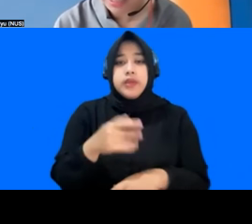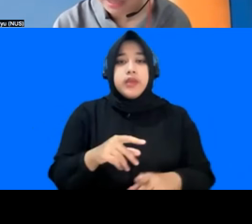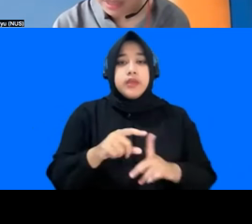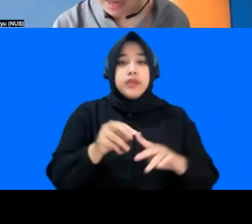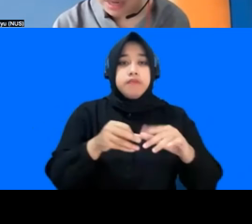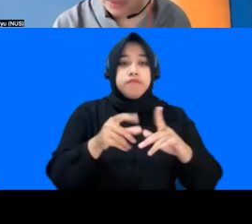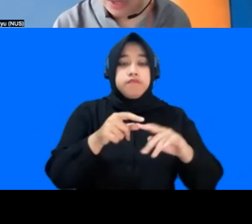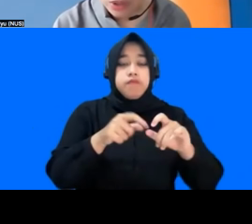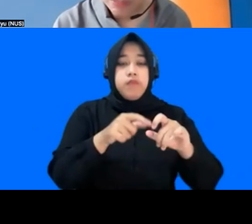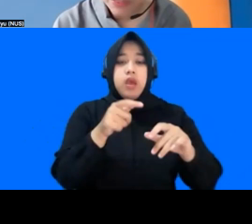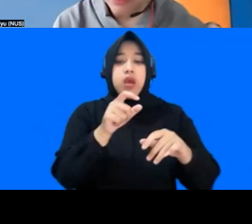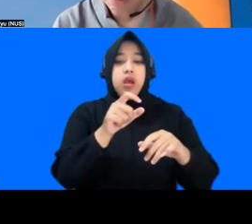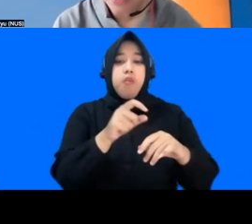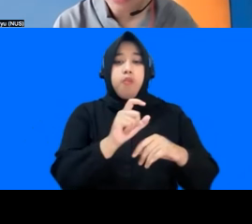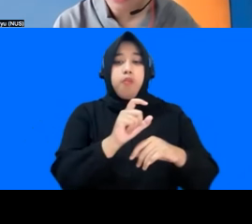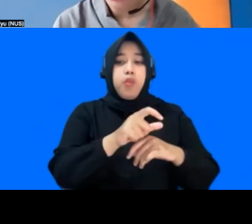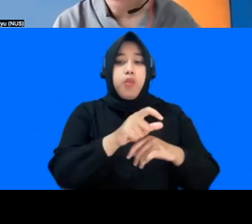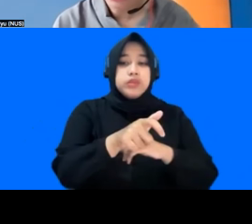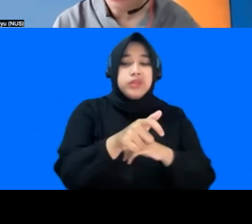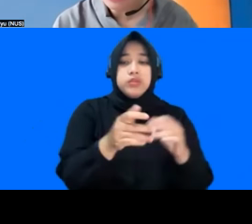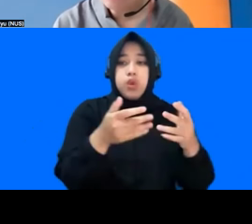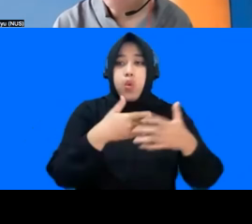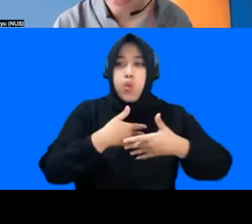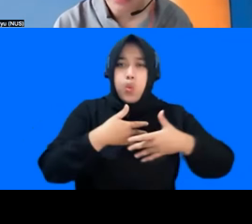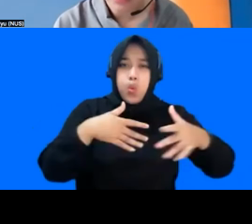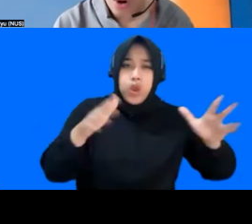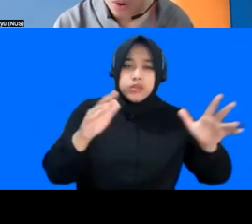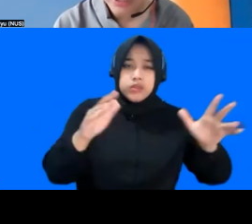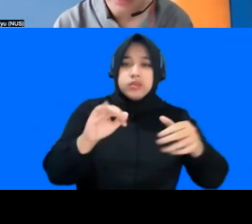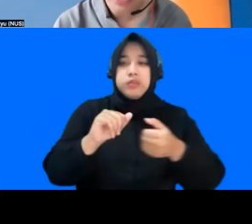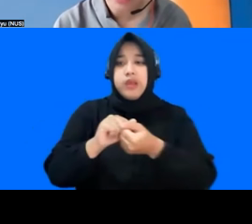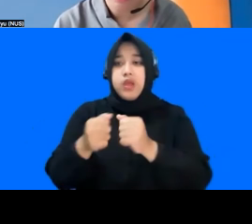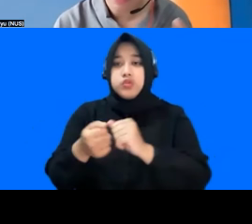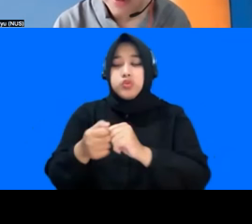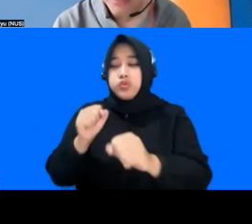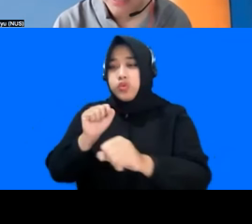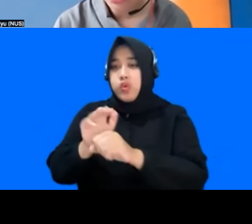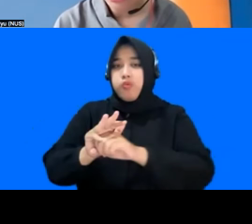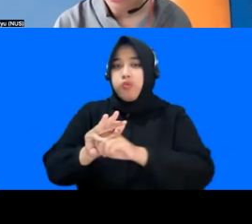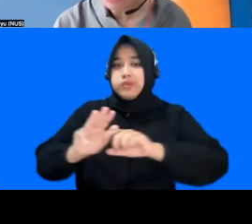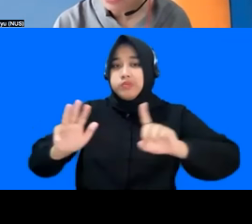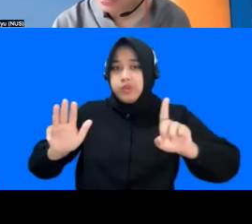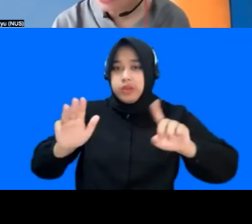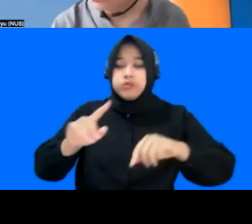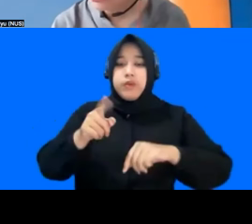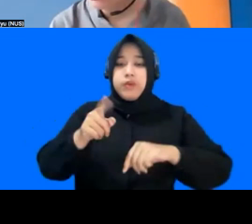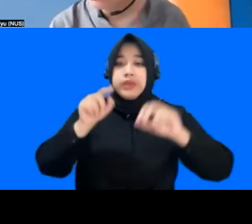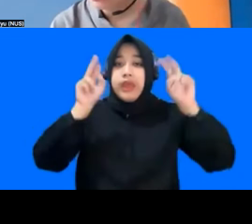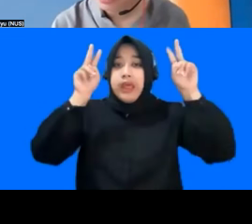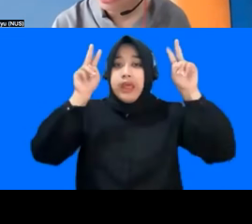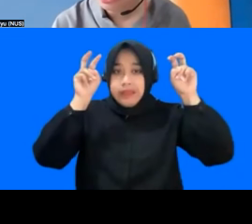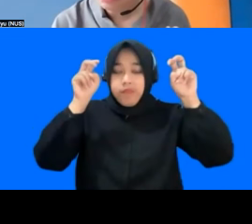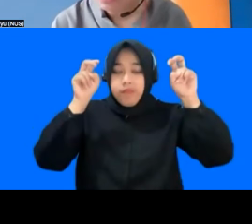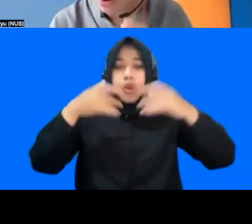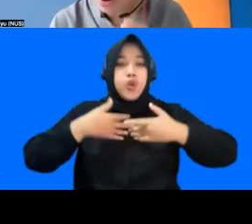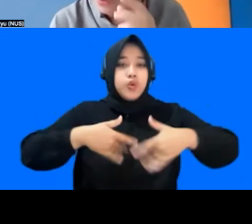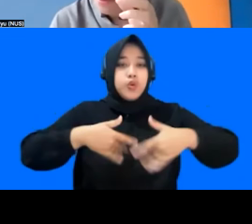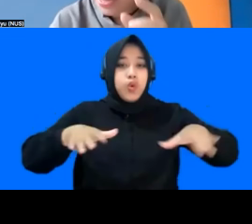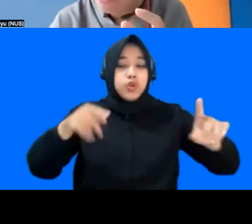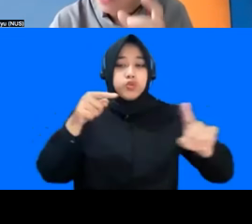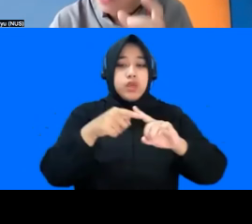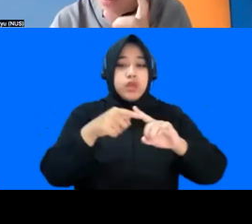pandemic. We use broad topics that impact all societal members rather than issues which seem to